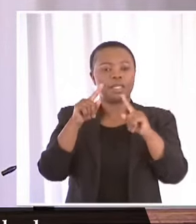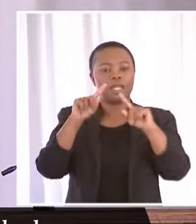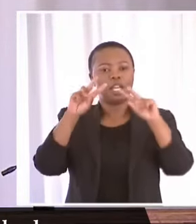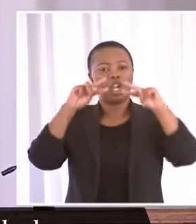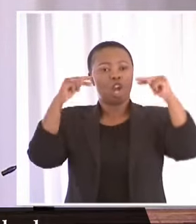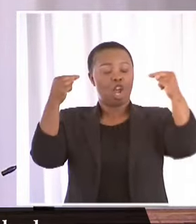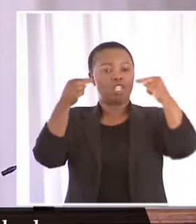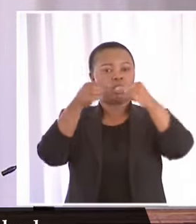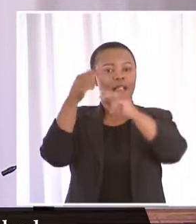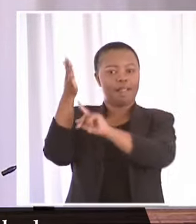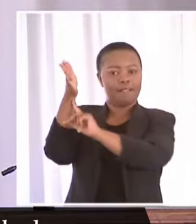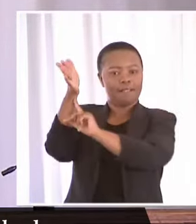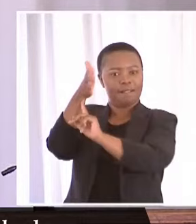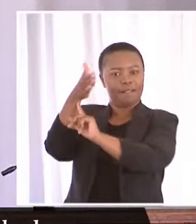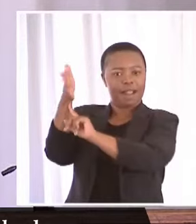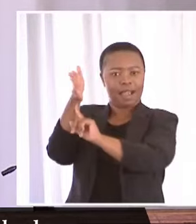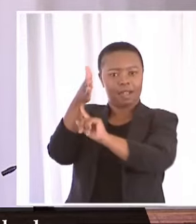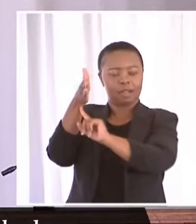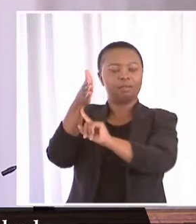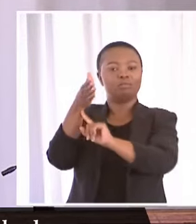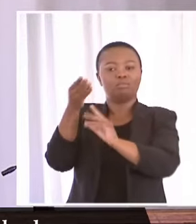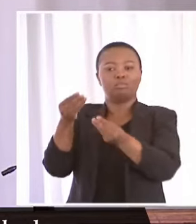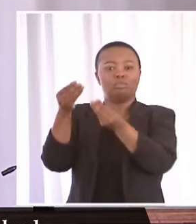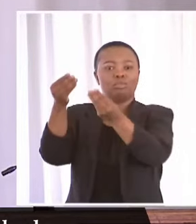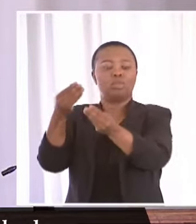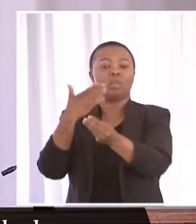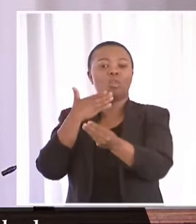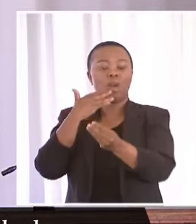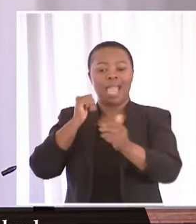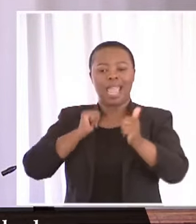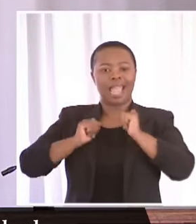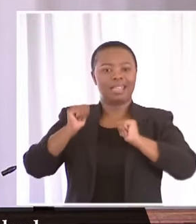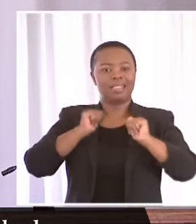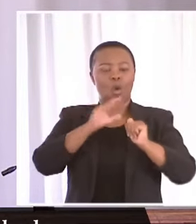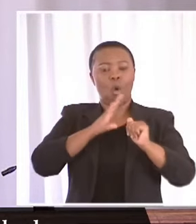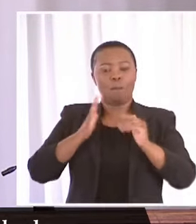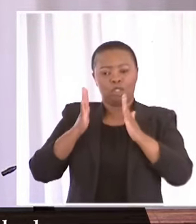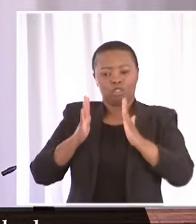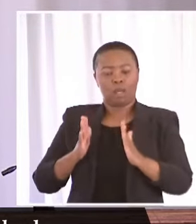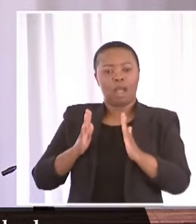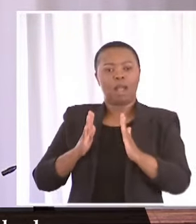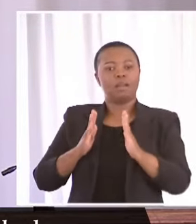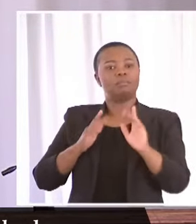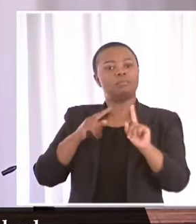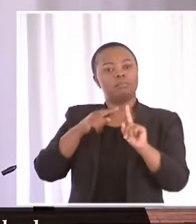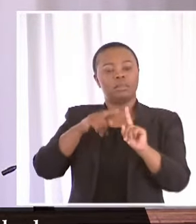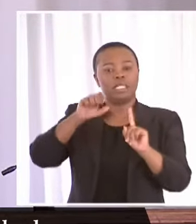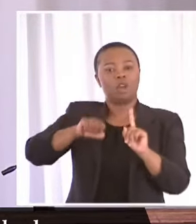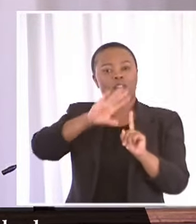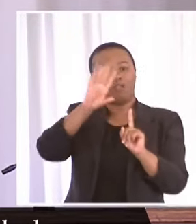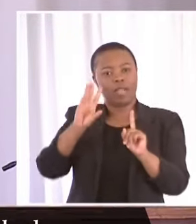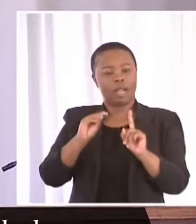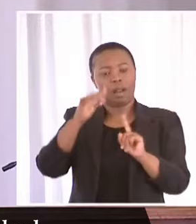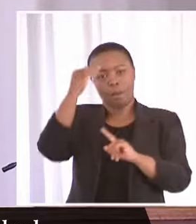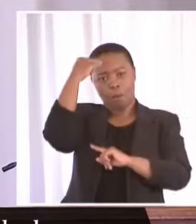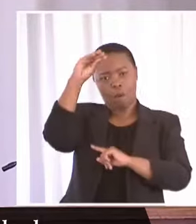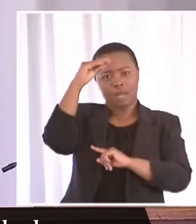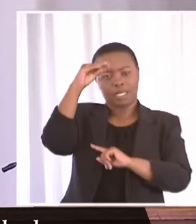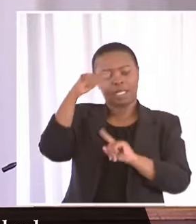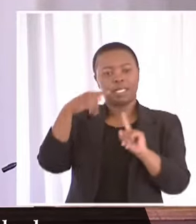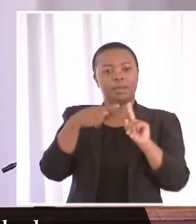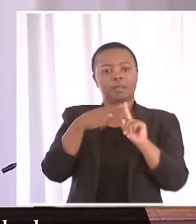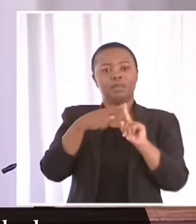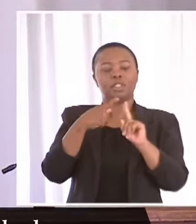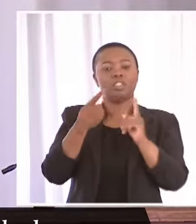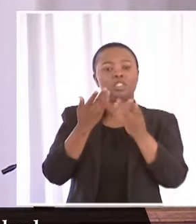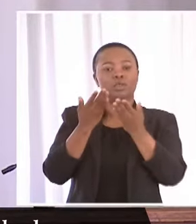Flag to the Acting National Commissioner of the South African Police Service, Lieutenant